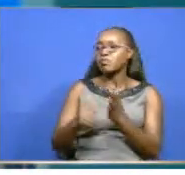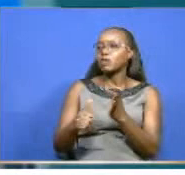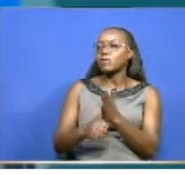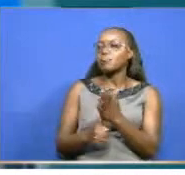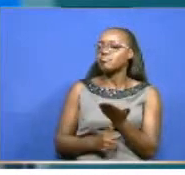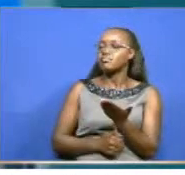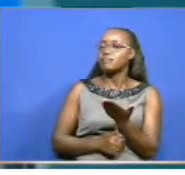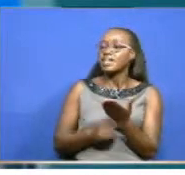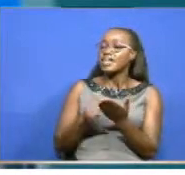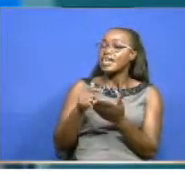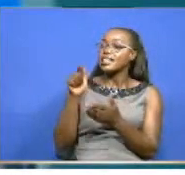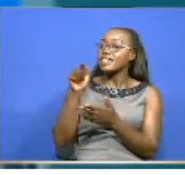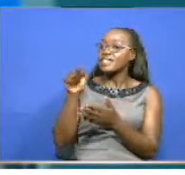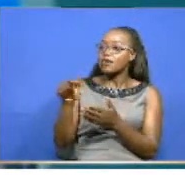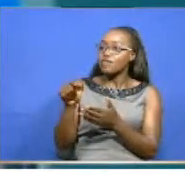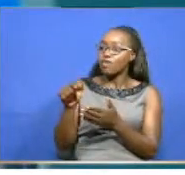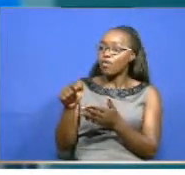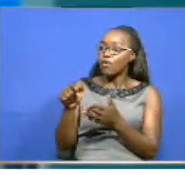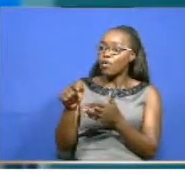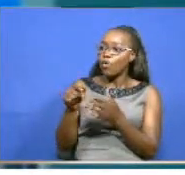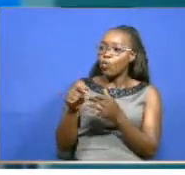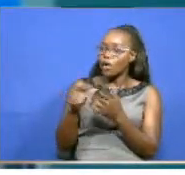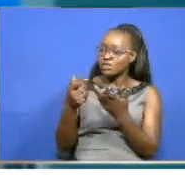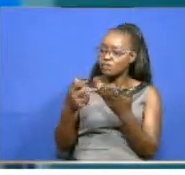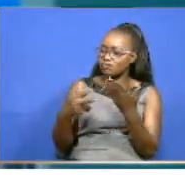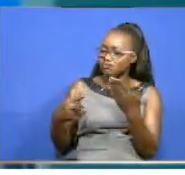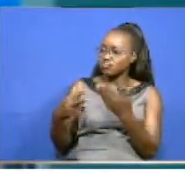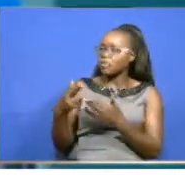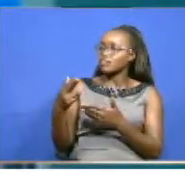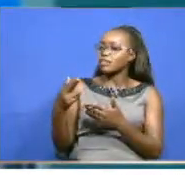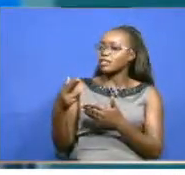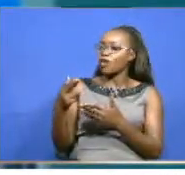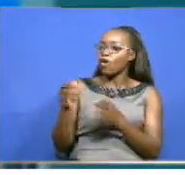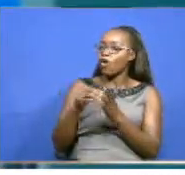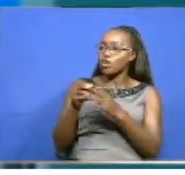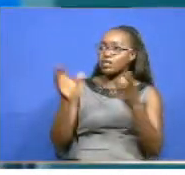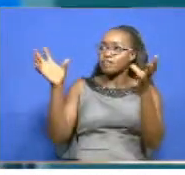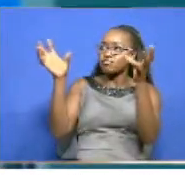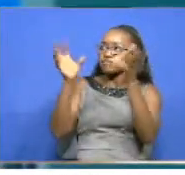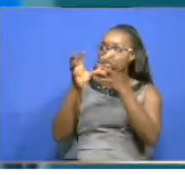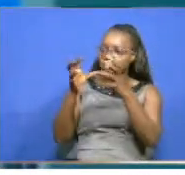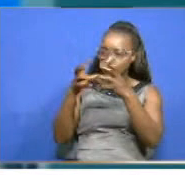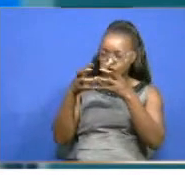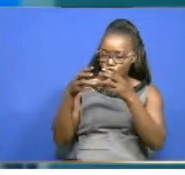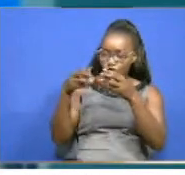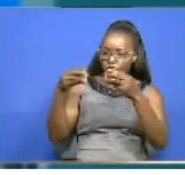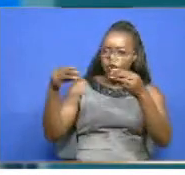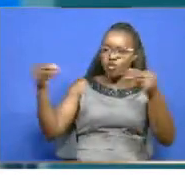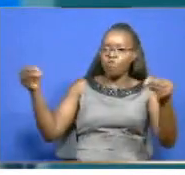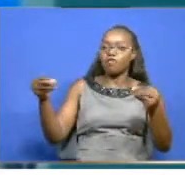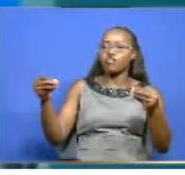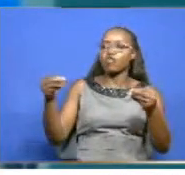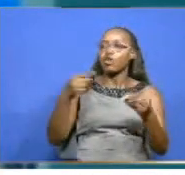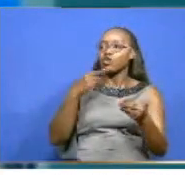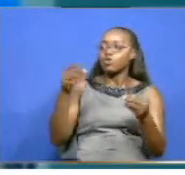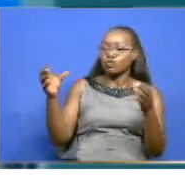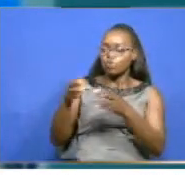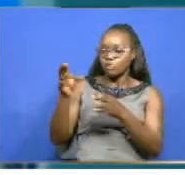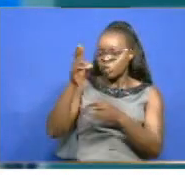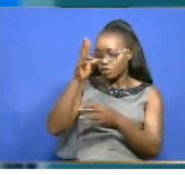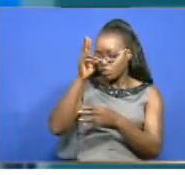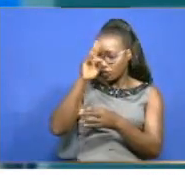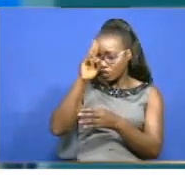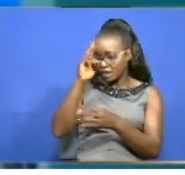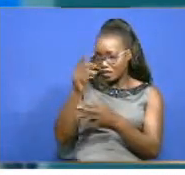And therefore that rope of curtain would have been taken off. And therefore the community policing must